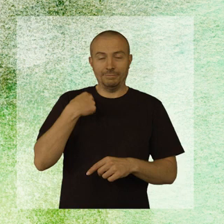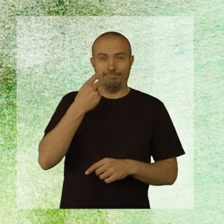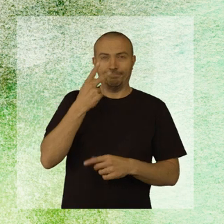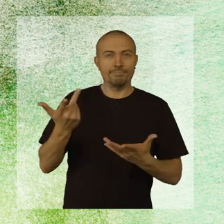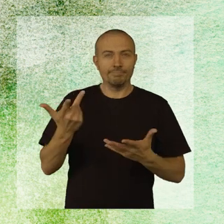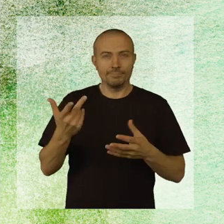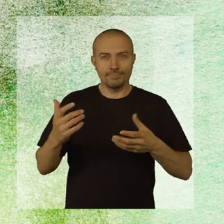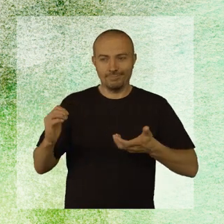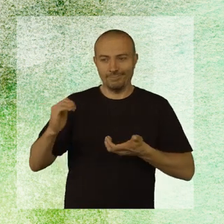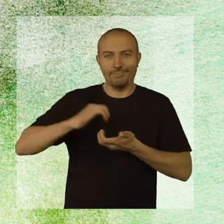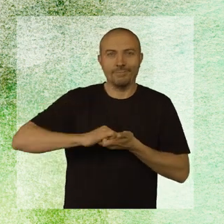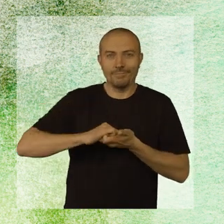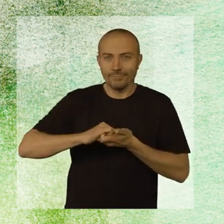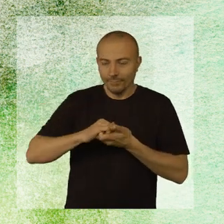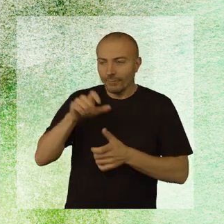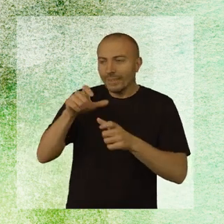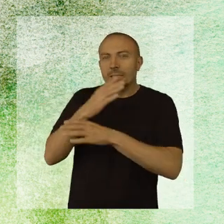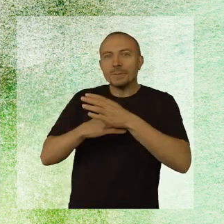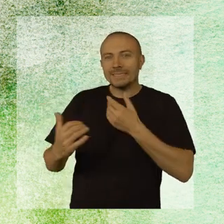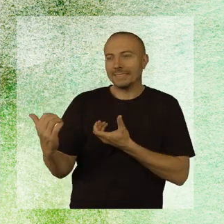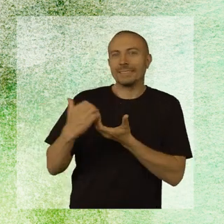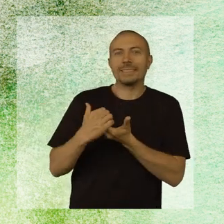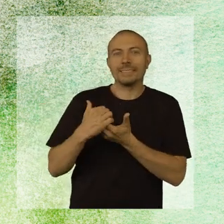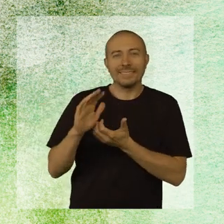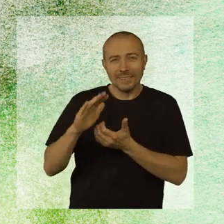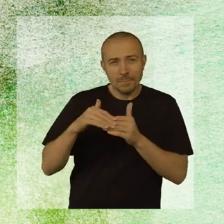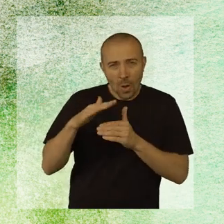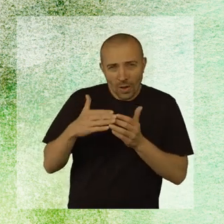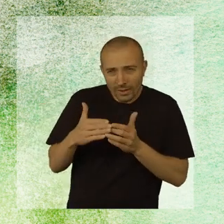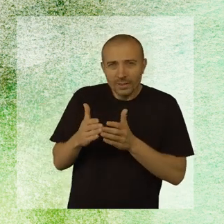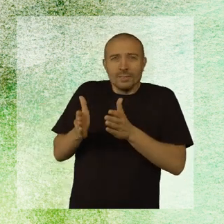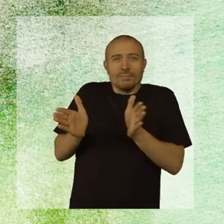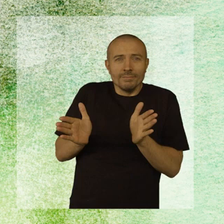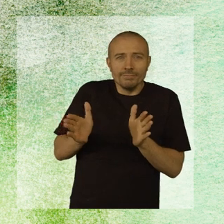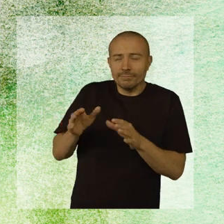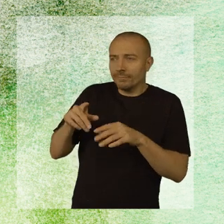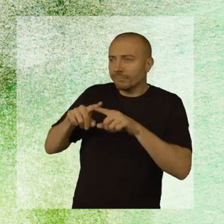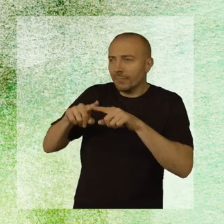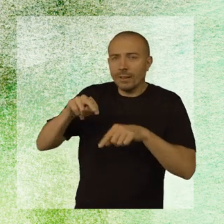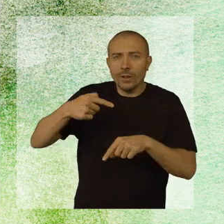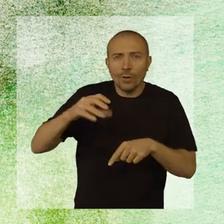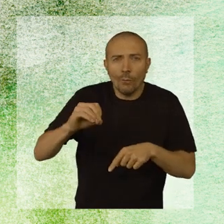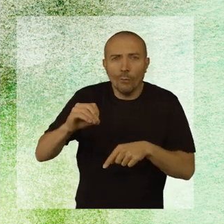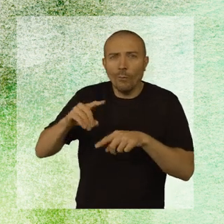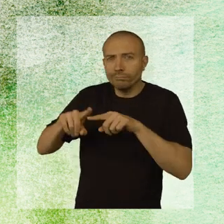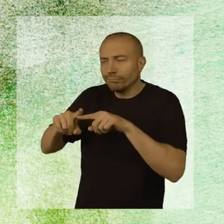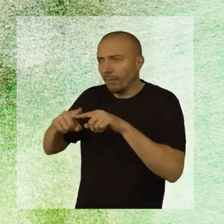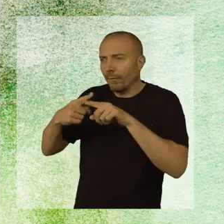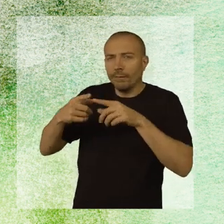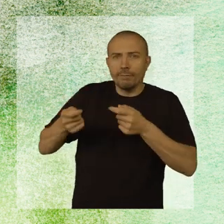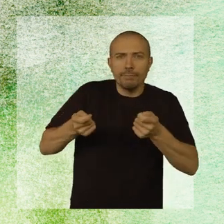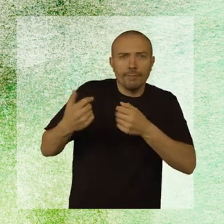I think first it would be better to have a coalition, not only with persons with disabilities, but also with other NGOs and